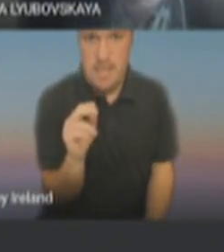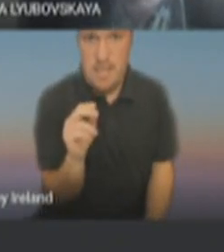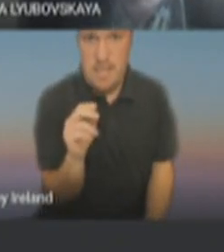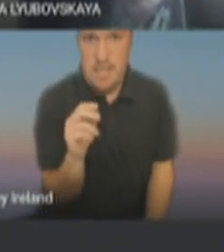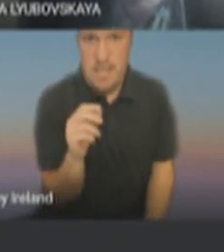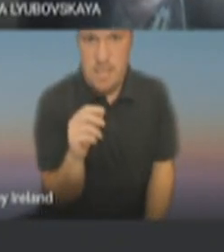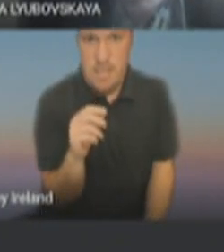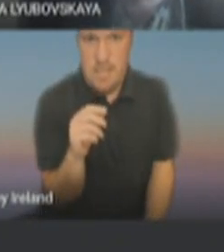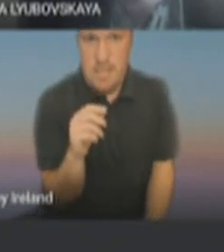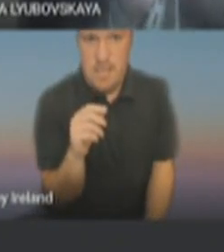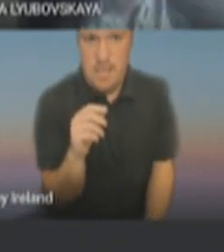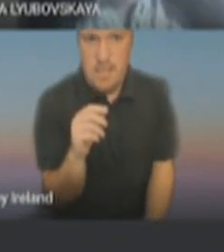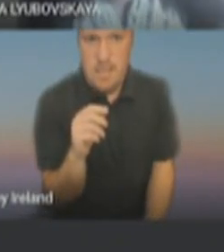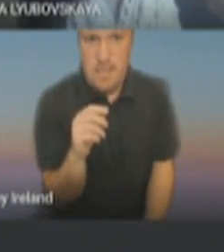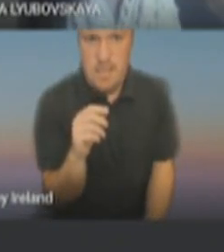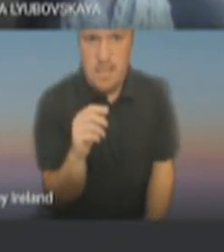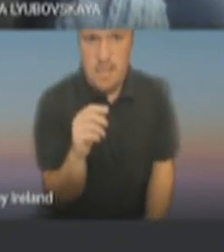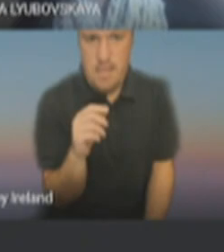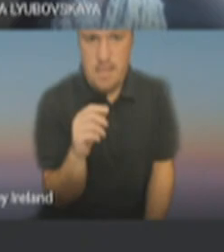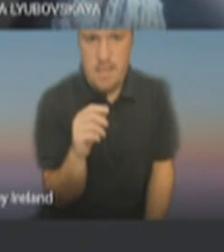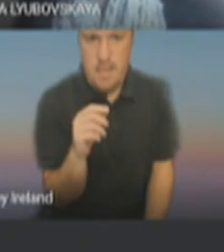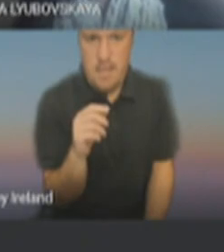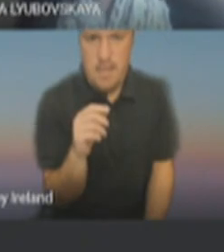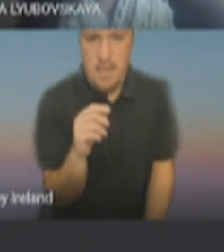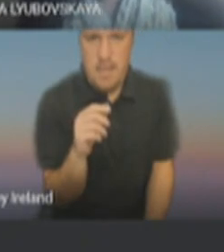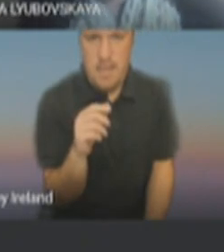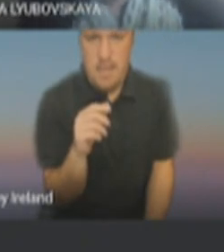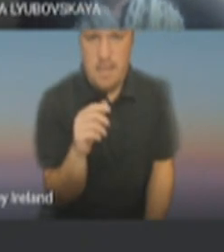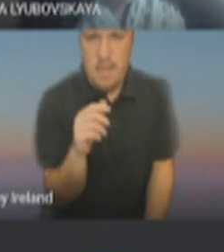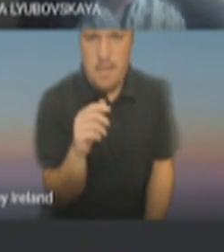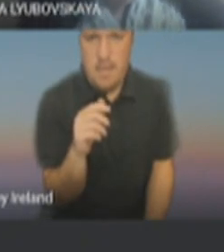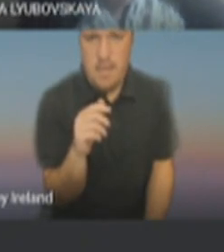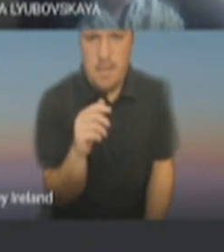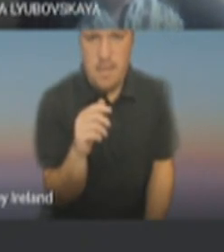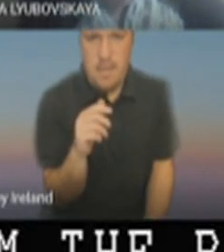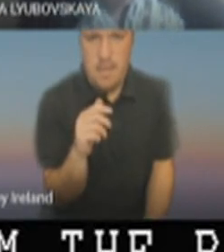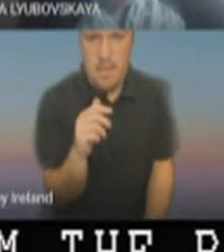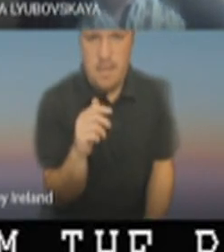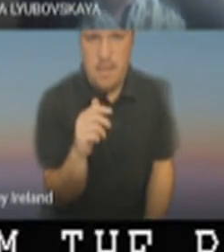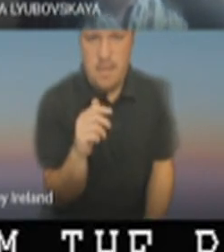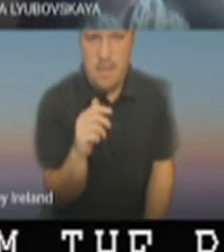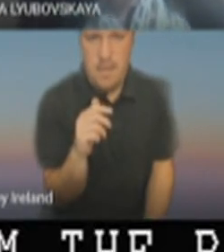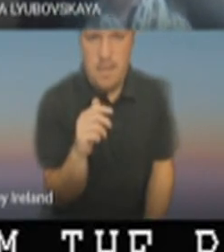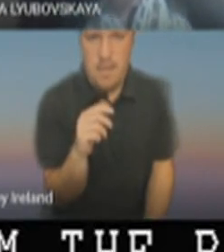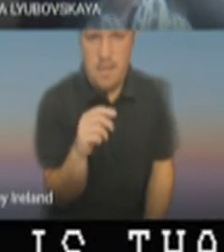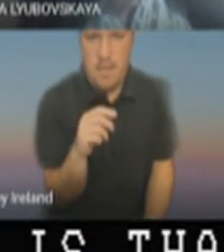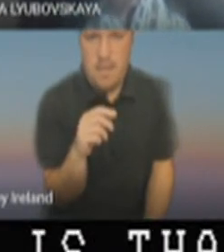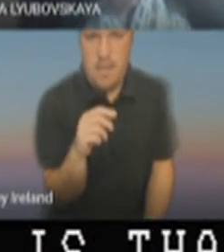So I'm assuming, is that correct, Commissioner? Yep, we know what he's saying.